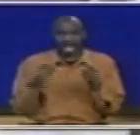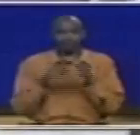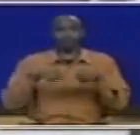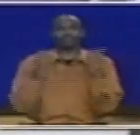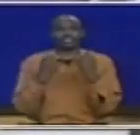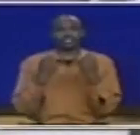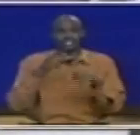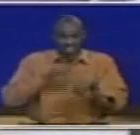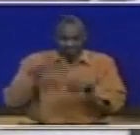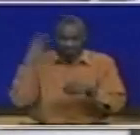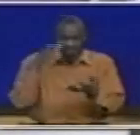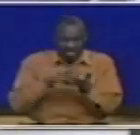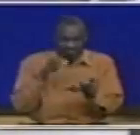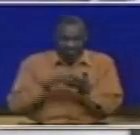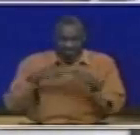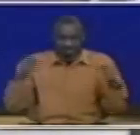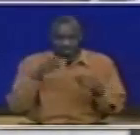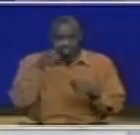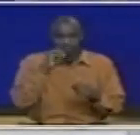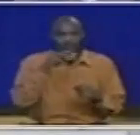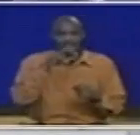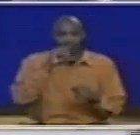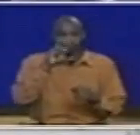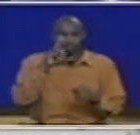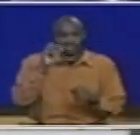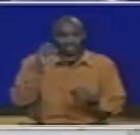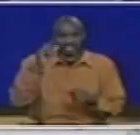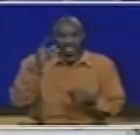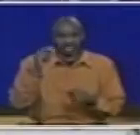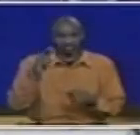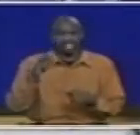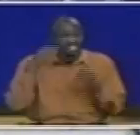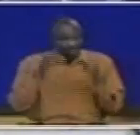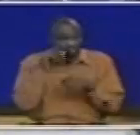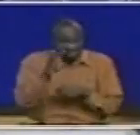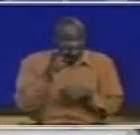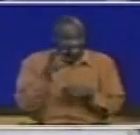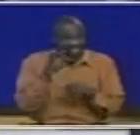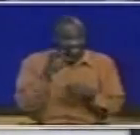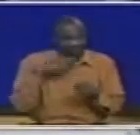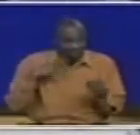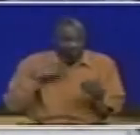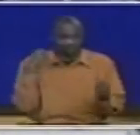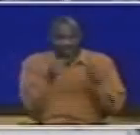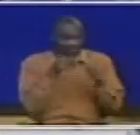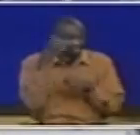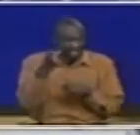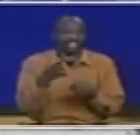in a case filed by his rival, Musikari Kombo. Mukiona Wetangula anapigwa, mujue